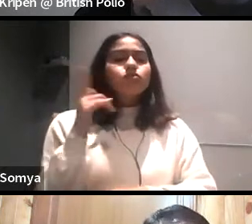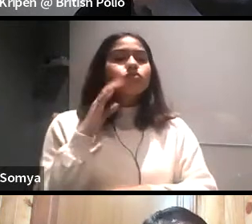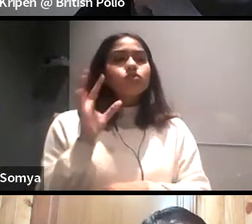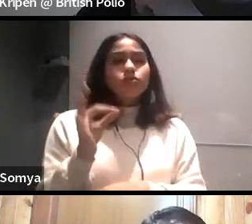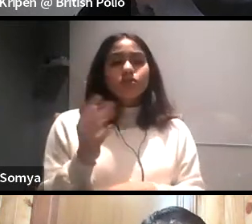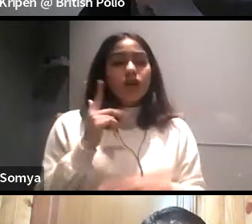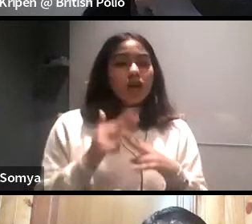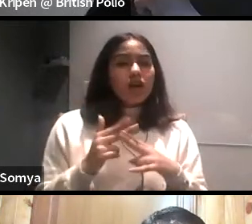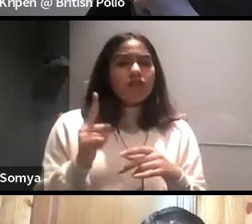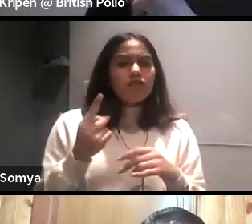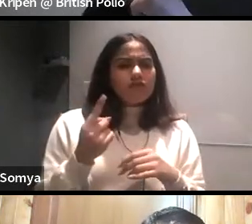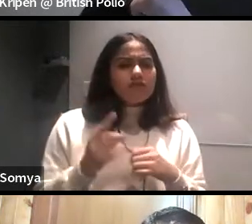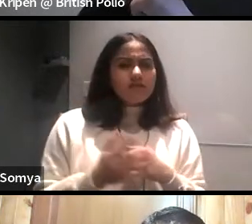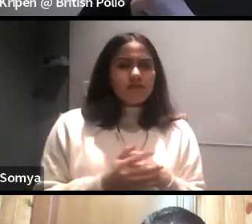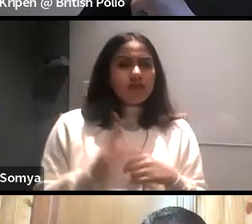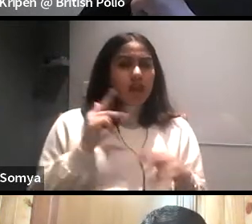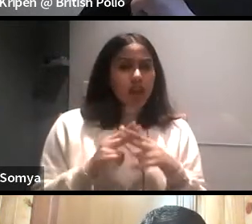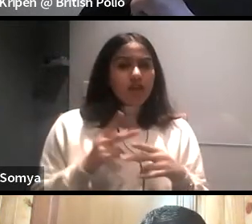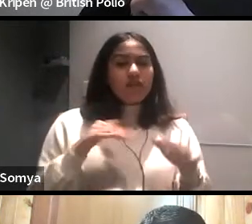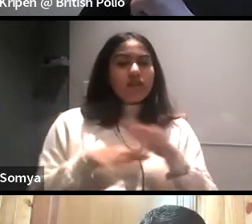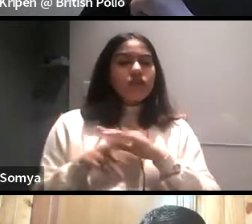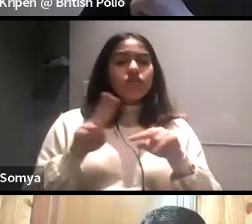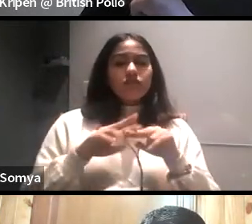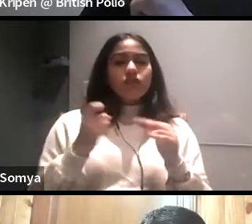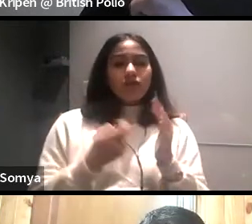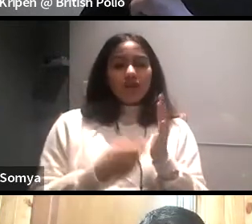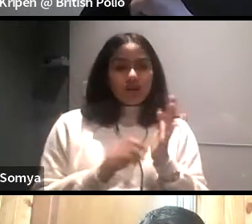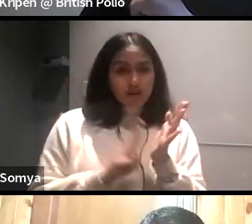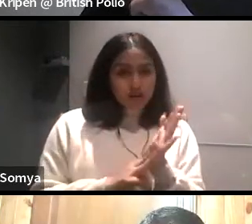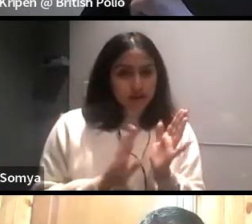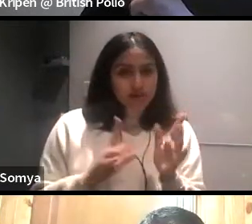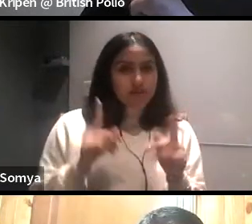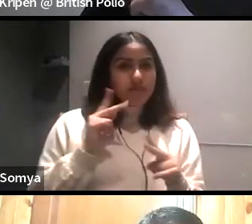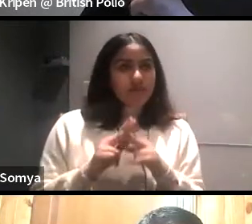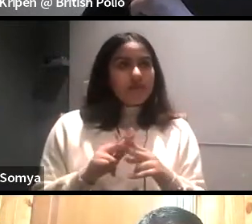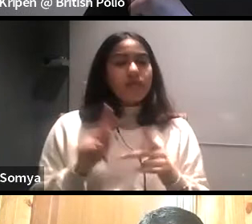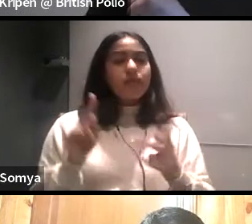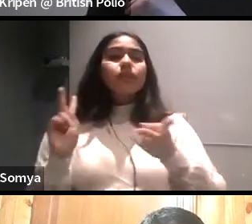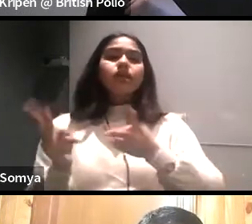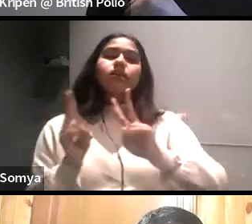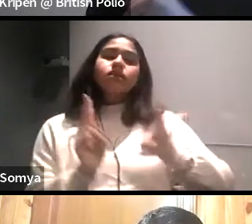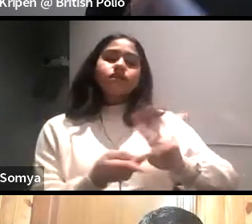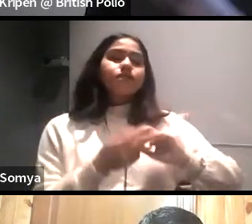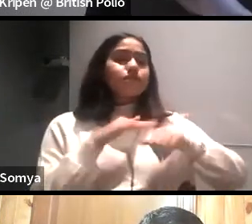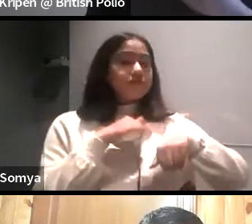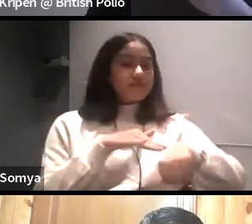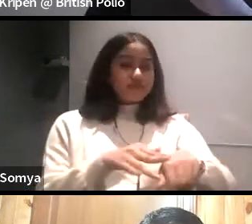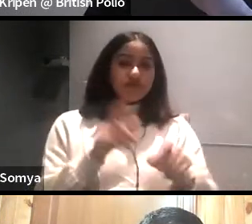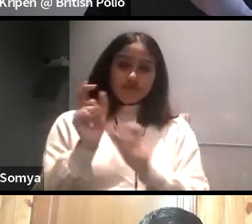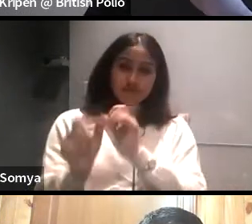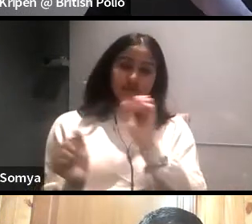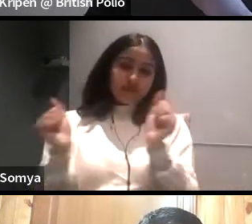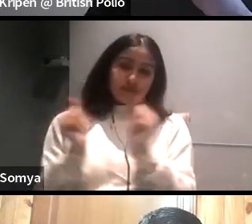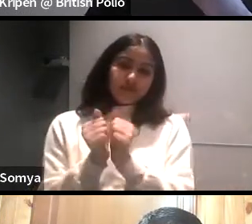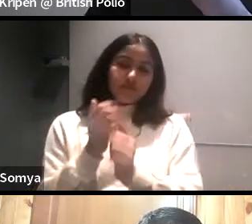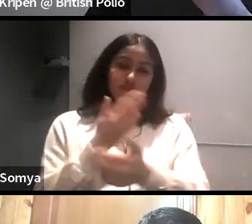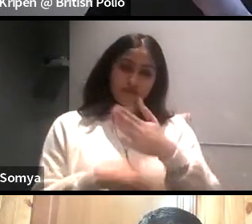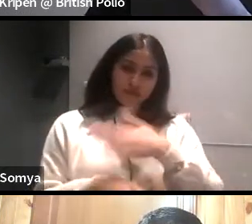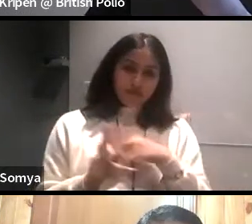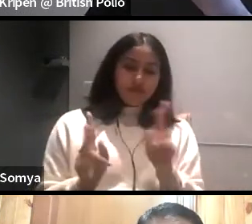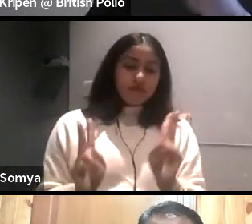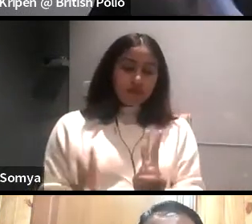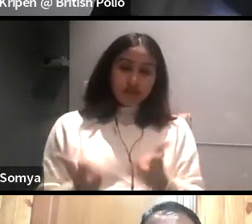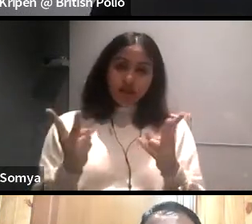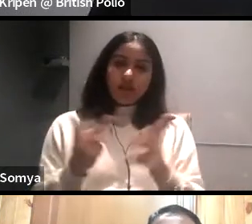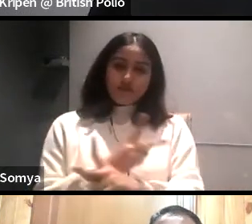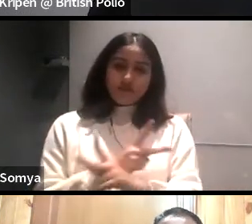we are increasingly and far more, and rightly so, looking at the different lived experiences of people with disabilities from different